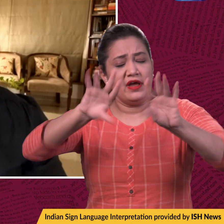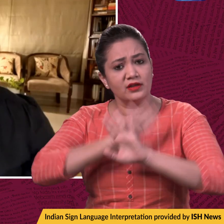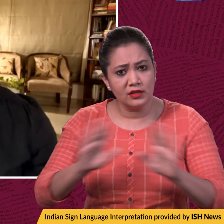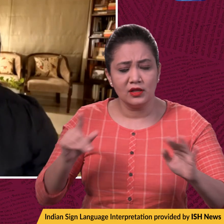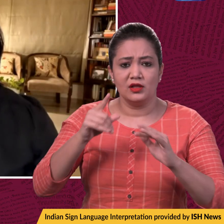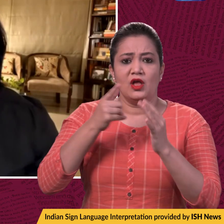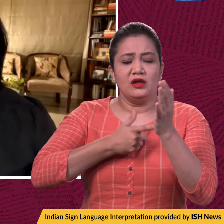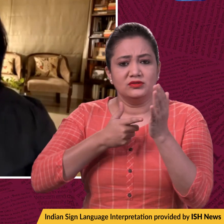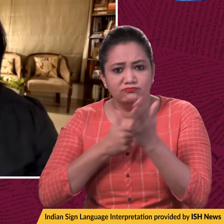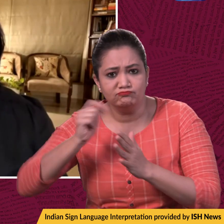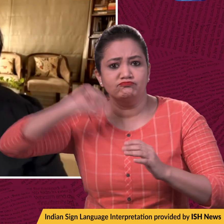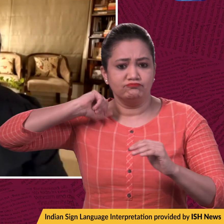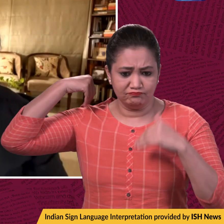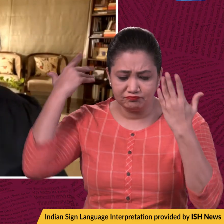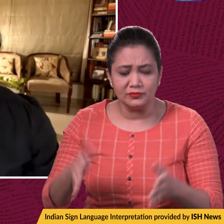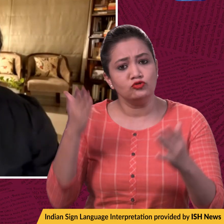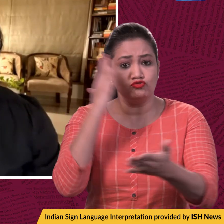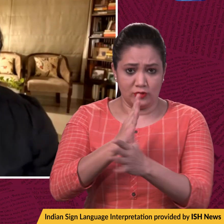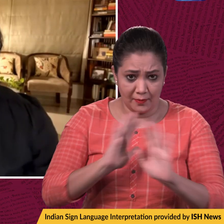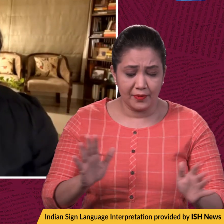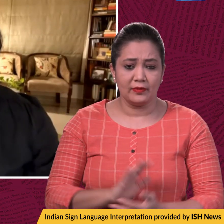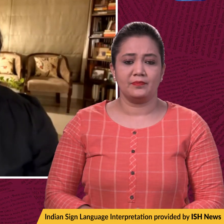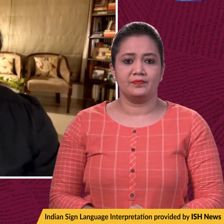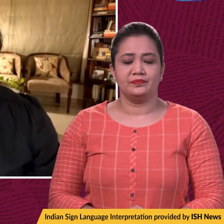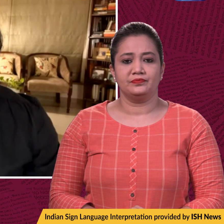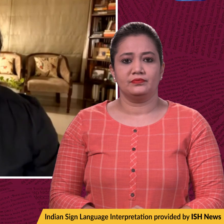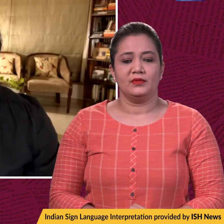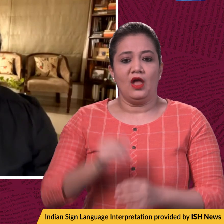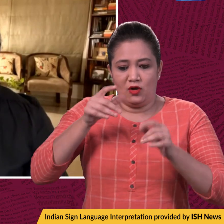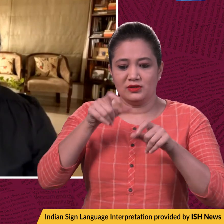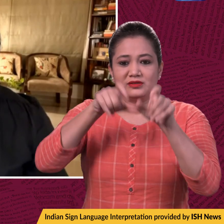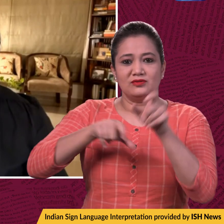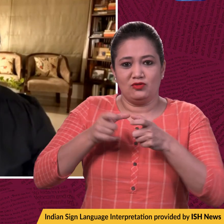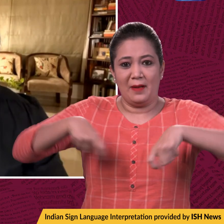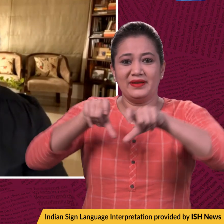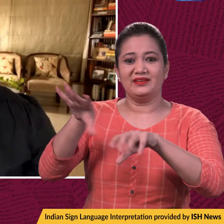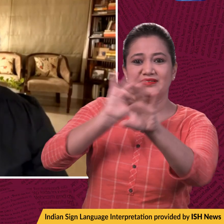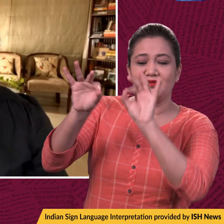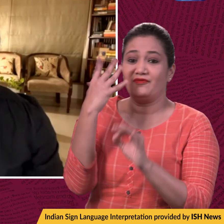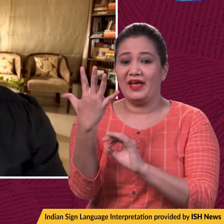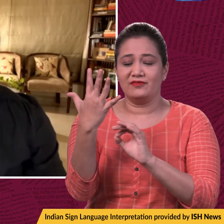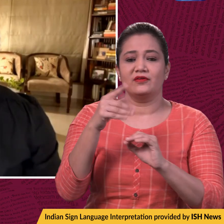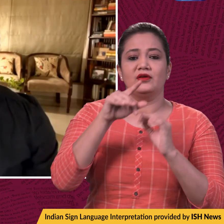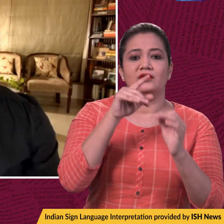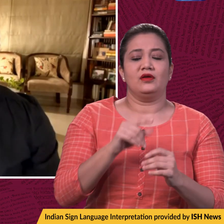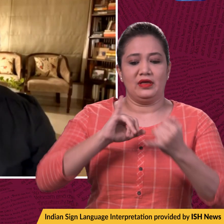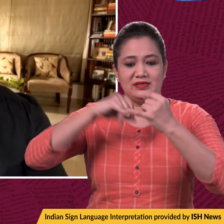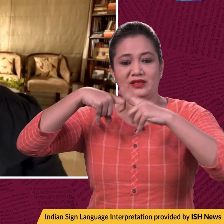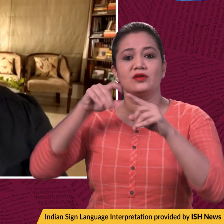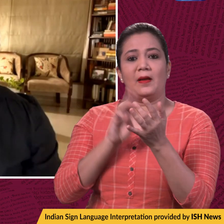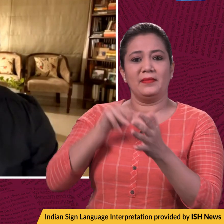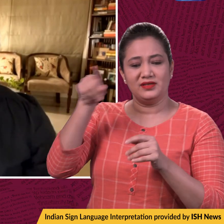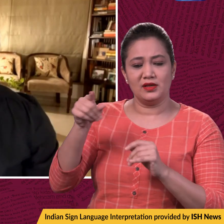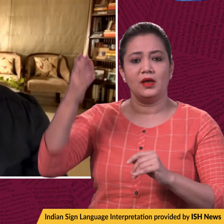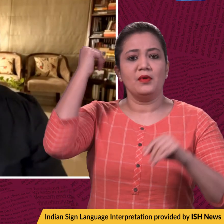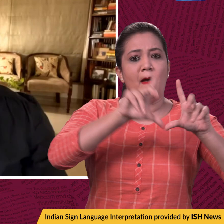whether or not to finally end the morchas. This comes after a 5-member committee constituted by the Samyukta Kisan